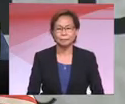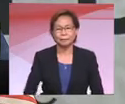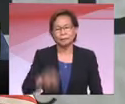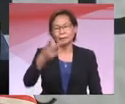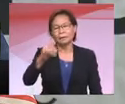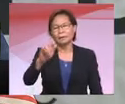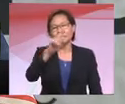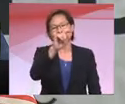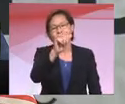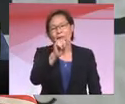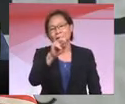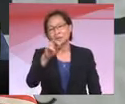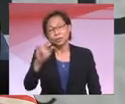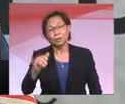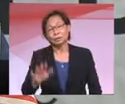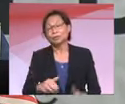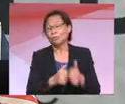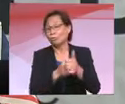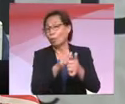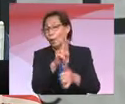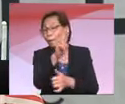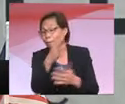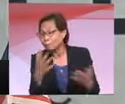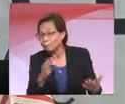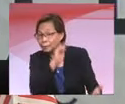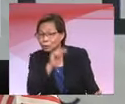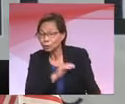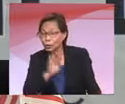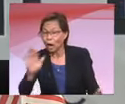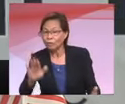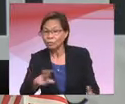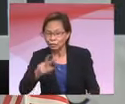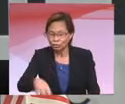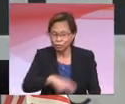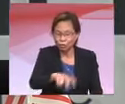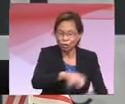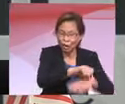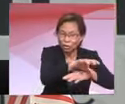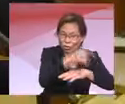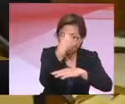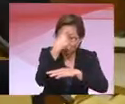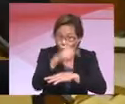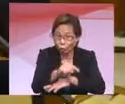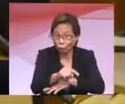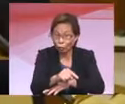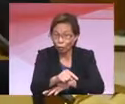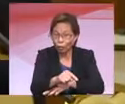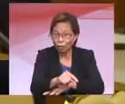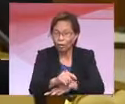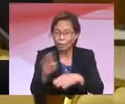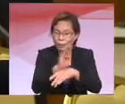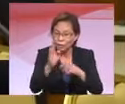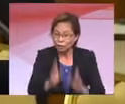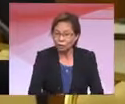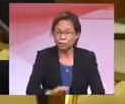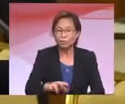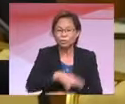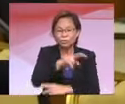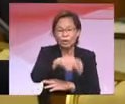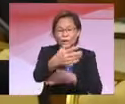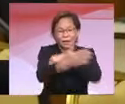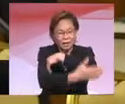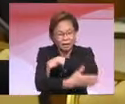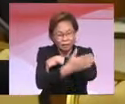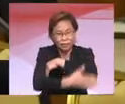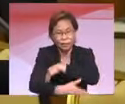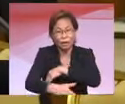Hi, Tan Sri. Just to follow up on that, does the ministry have any travel advisory for business travels to countries with, you